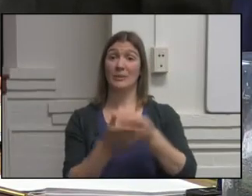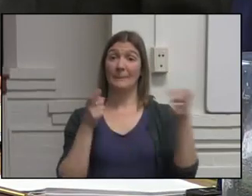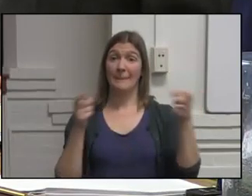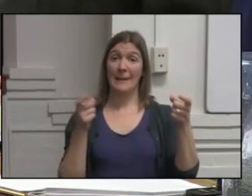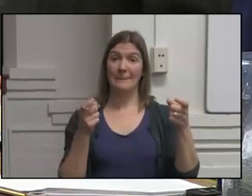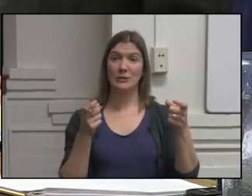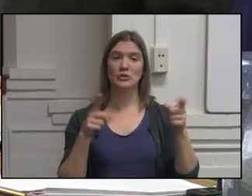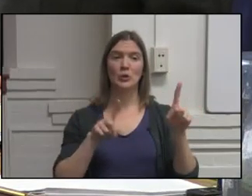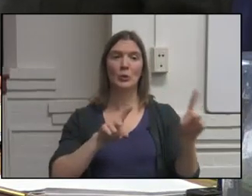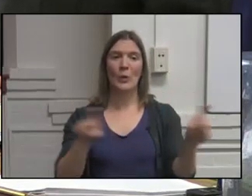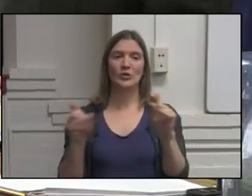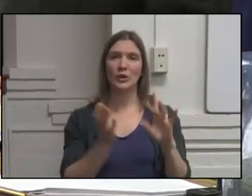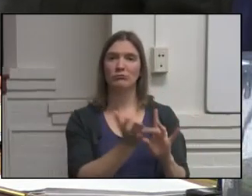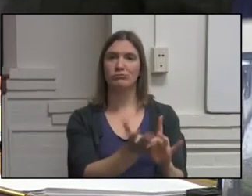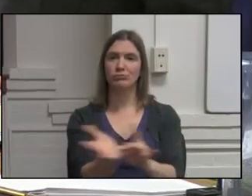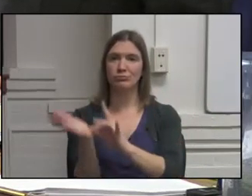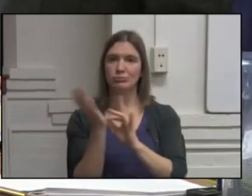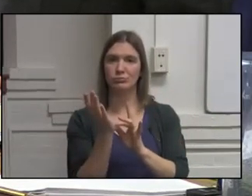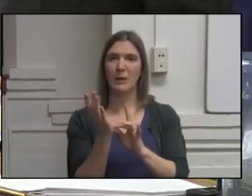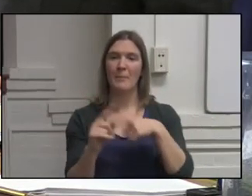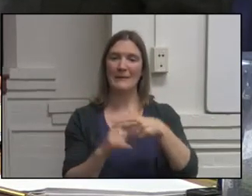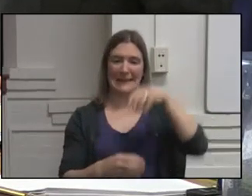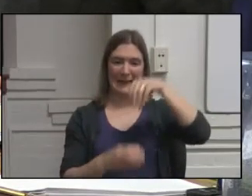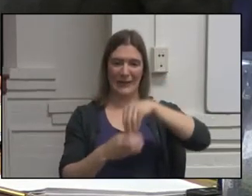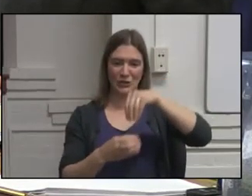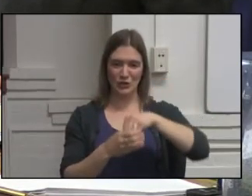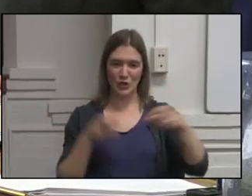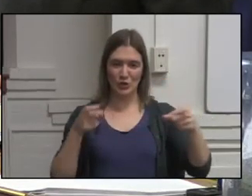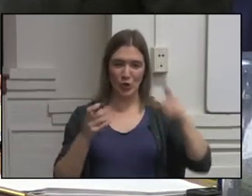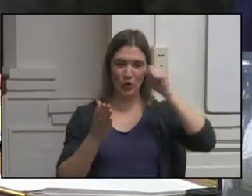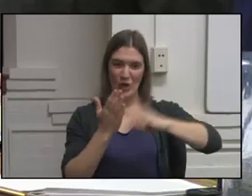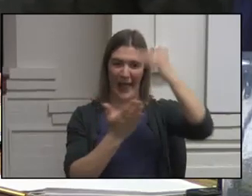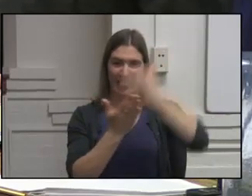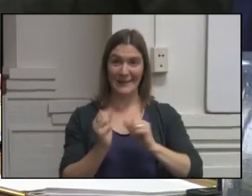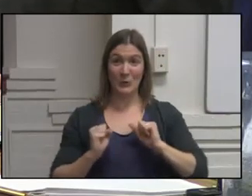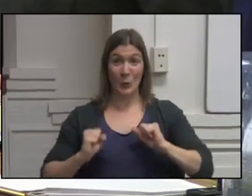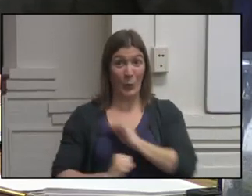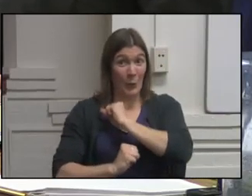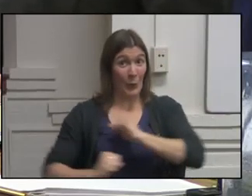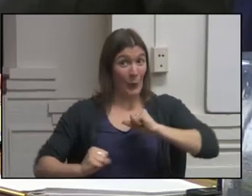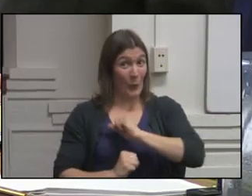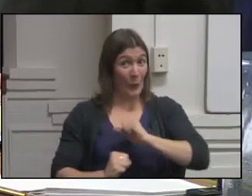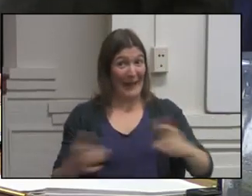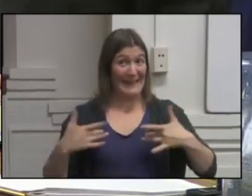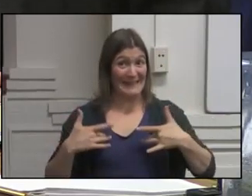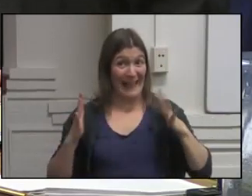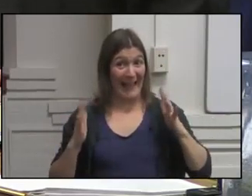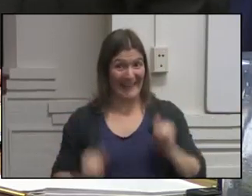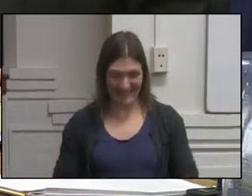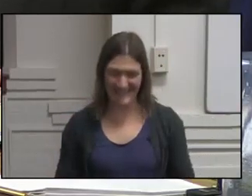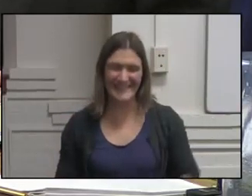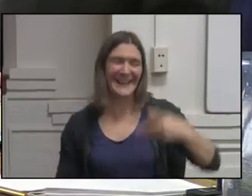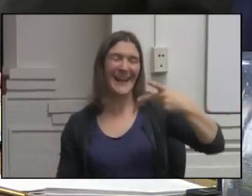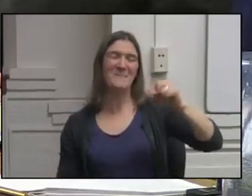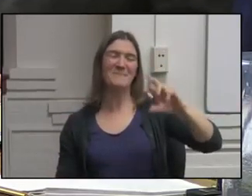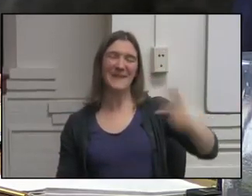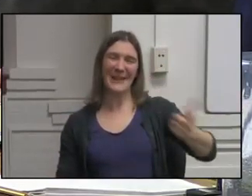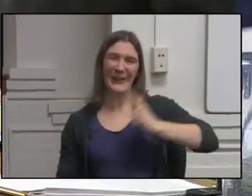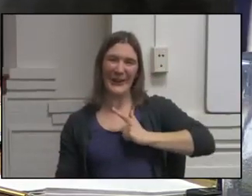management questionnaire and internal controls checklist. Take it away, Peter. So these